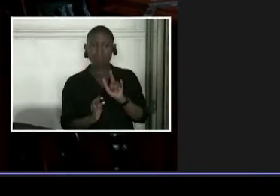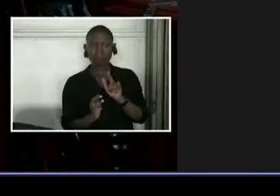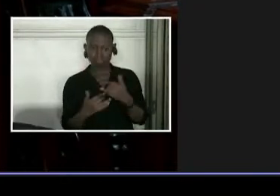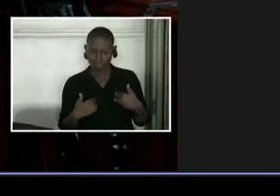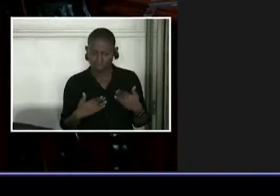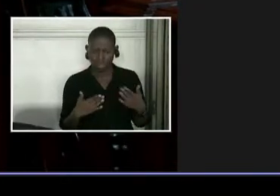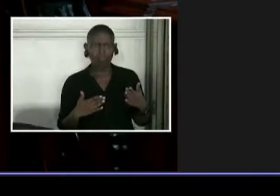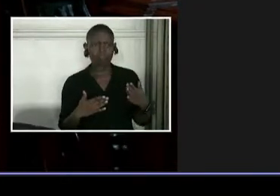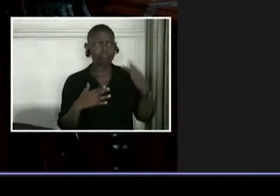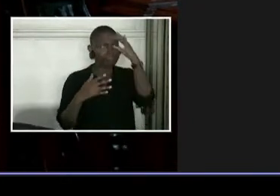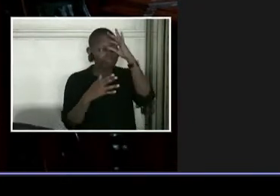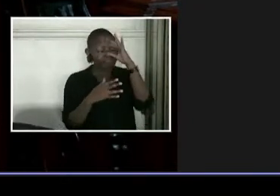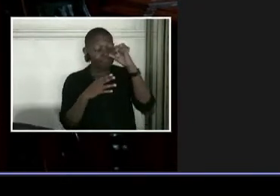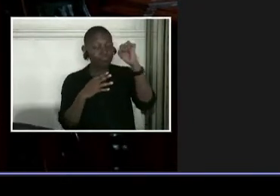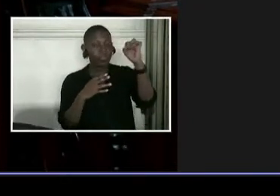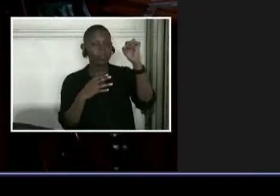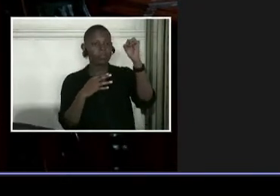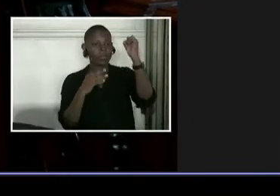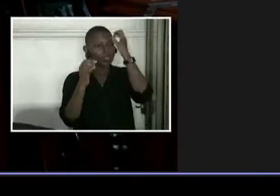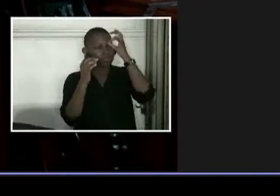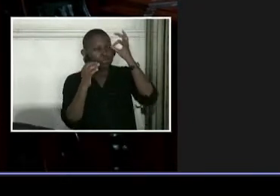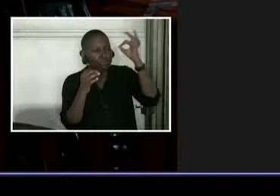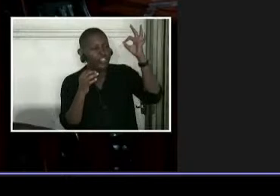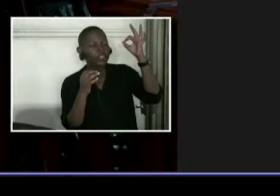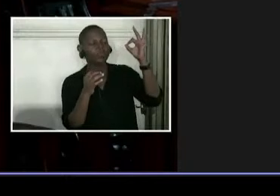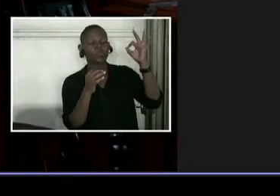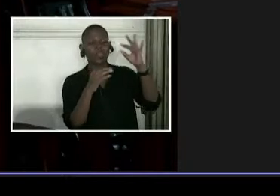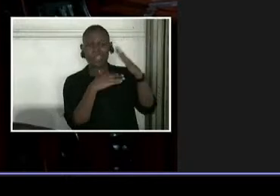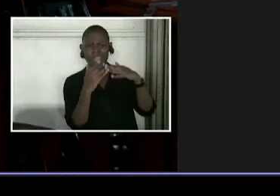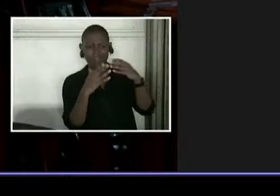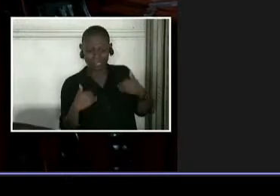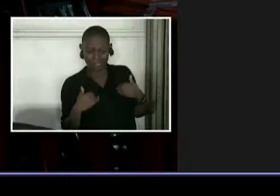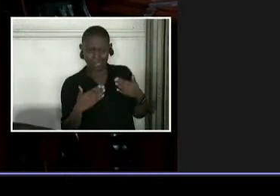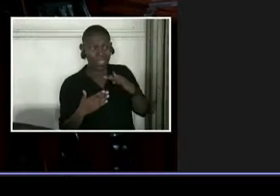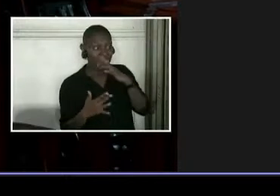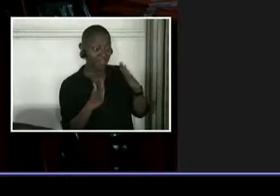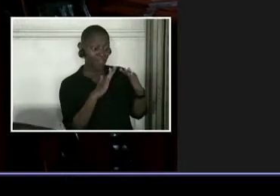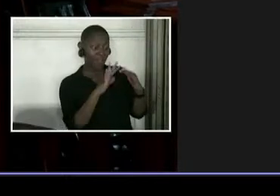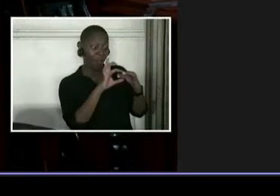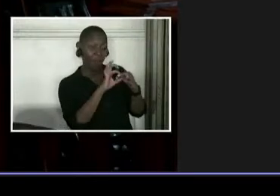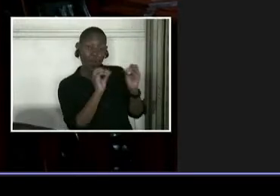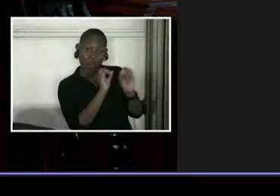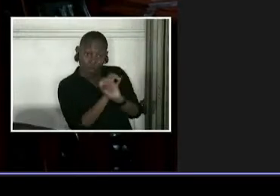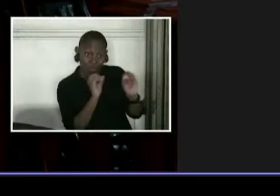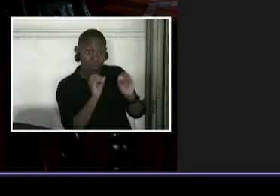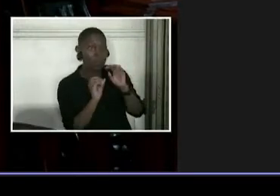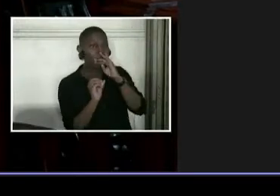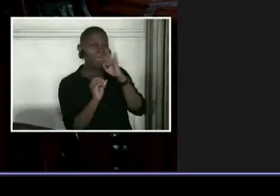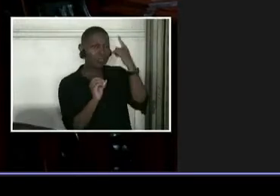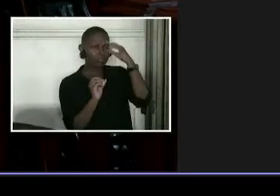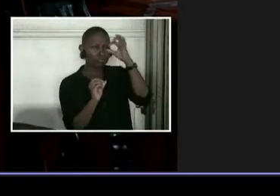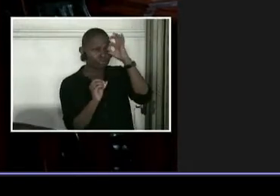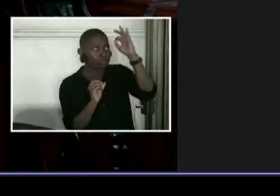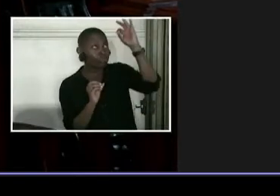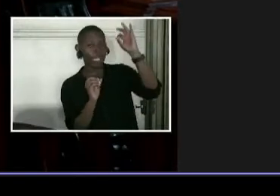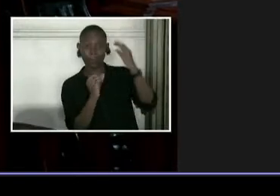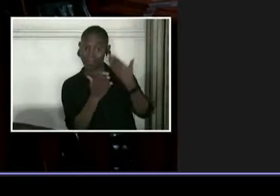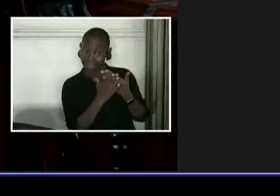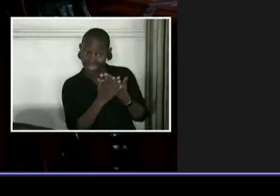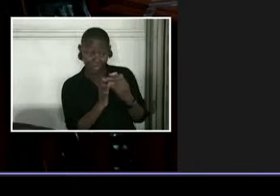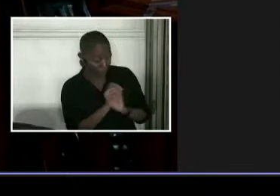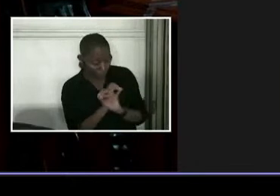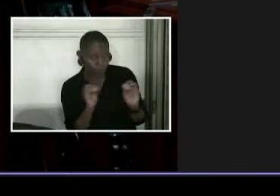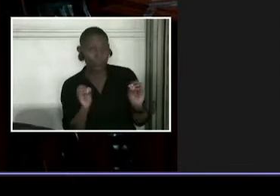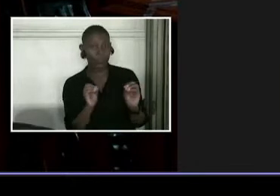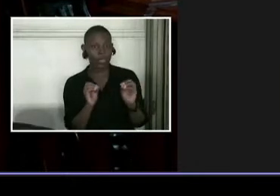Everything starts from every home. If you don't have a home, believe me, it will be difficult for you to dream. Home is